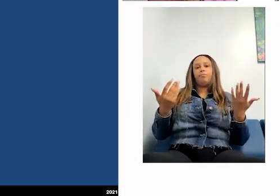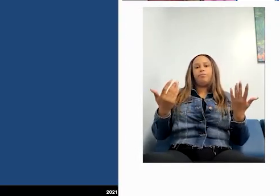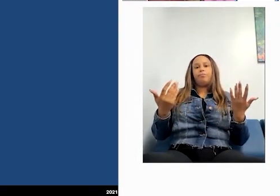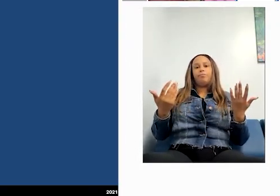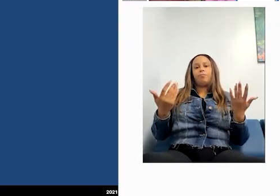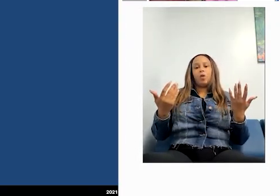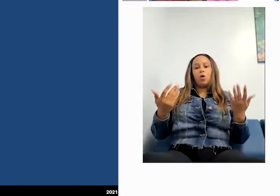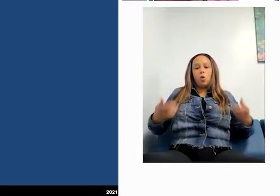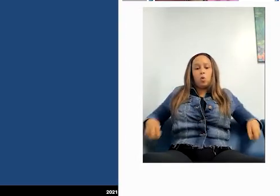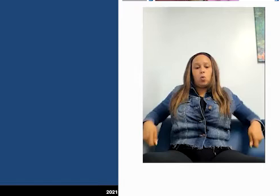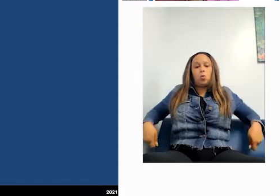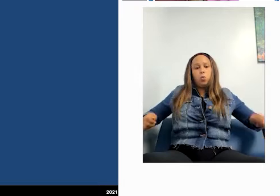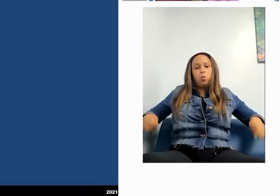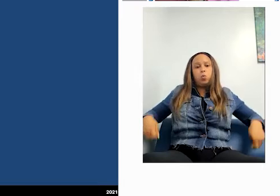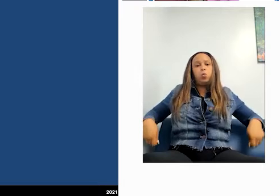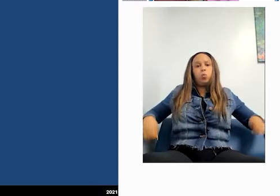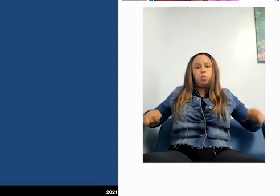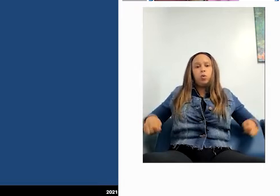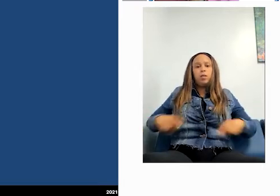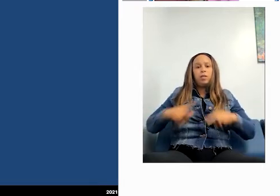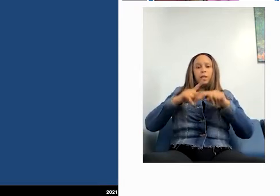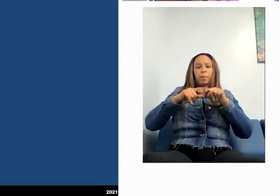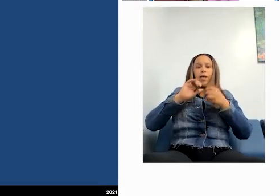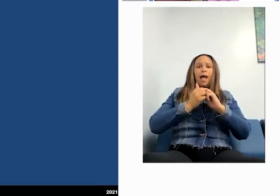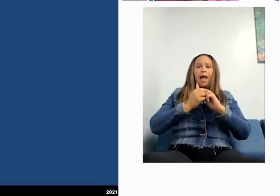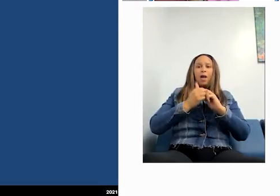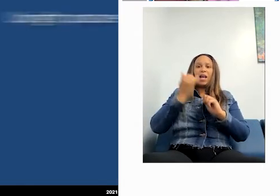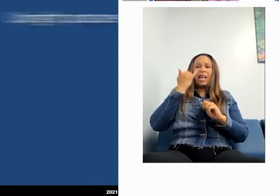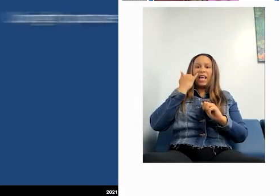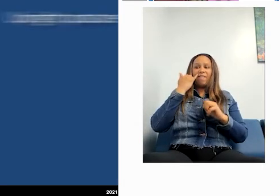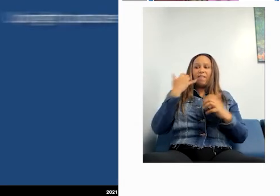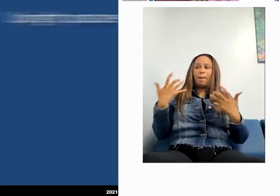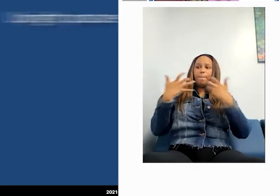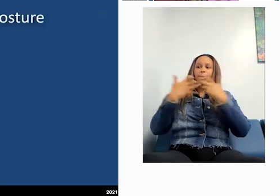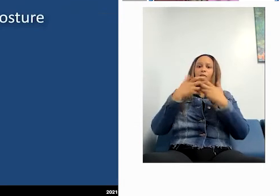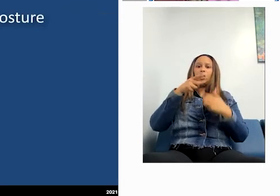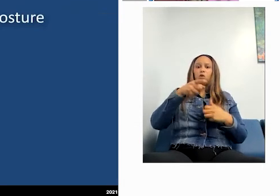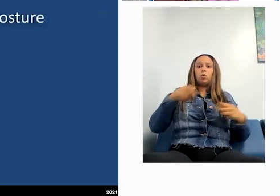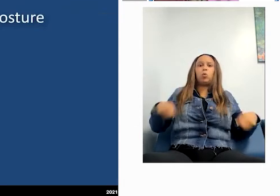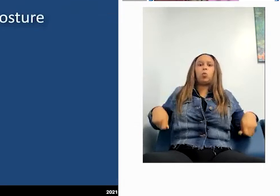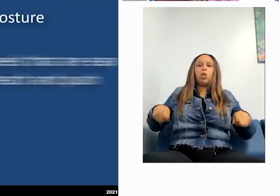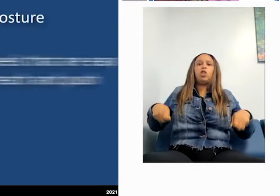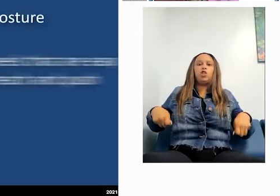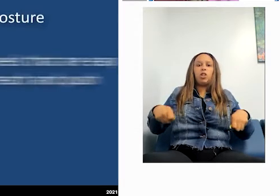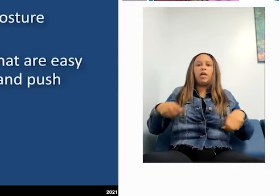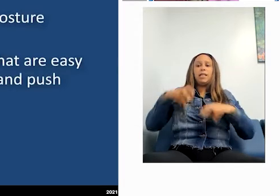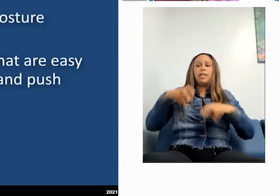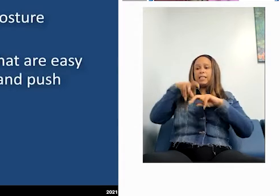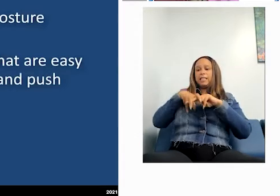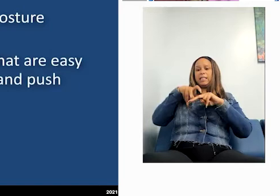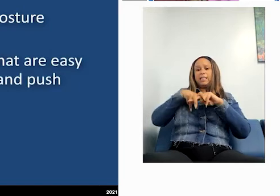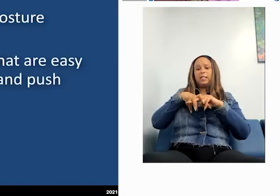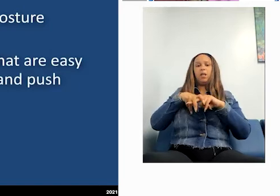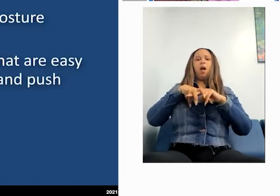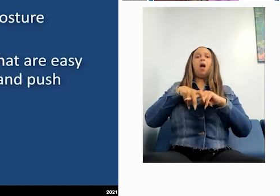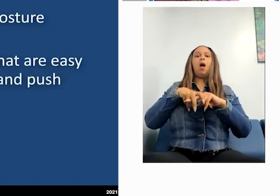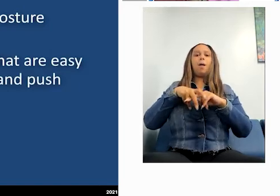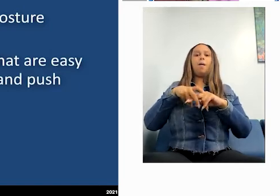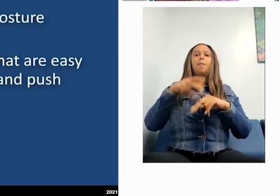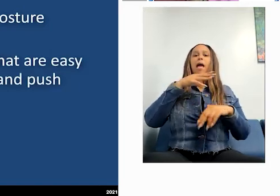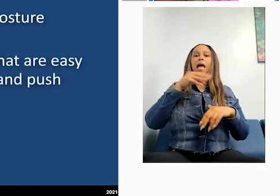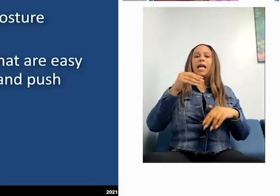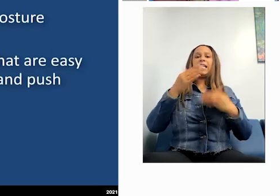Propelling well depends on having a custom wheelchair fit that encourages upright posture, as well as wheels that are easy to reach and